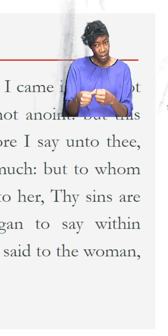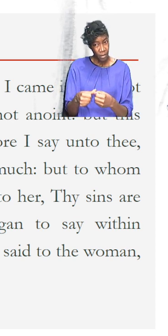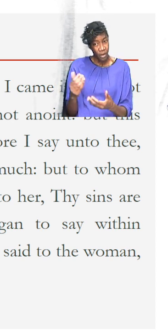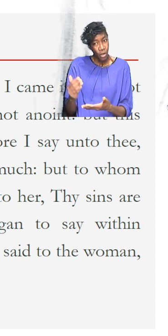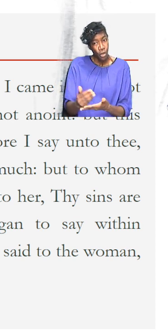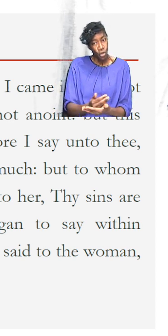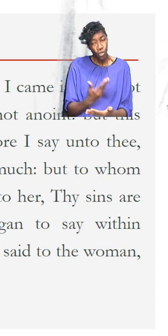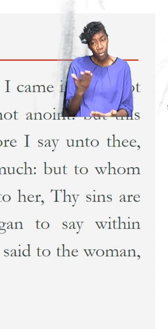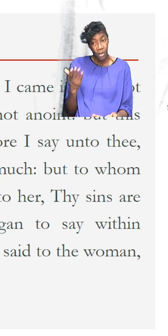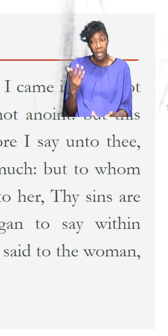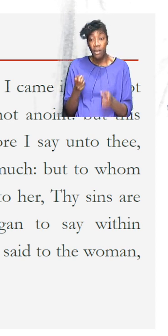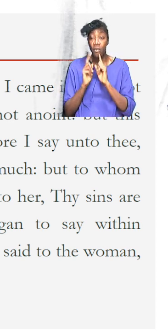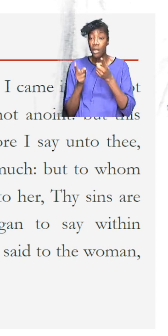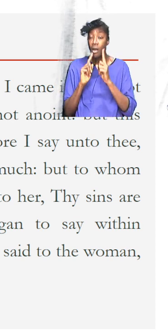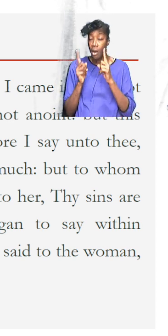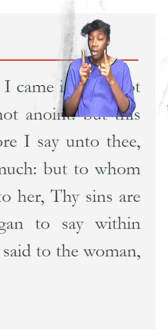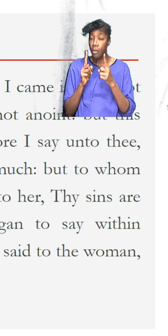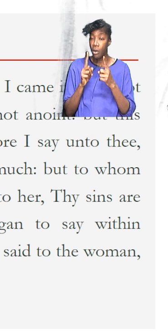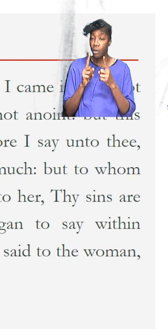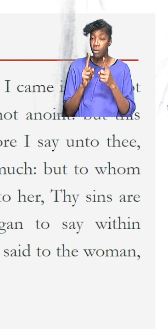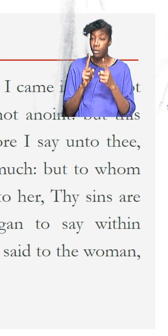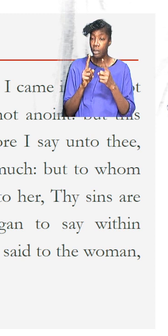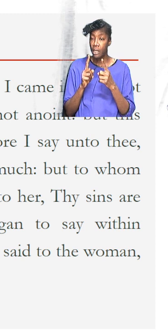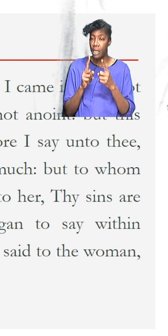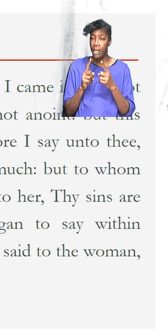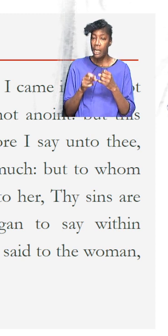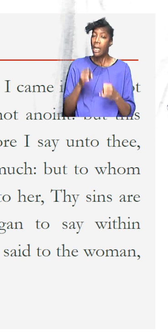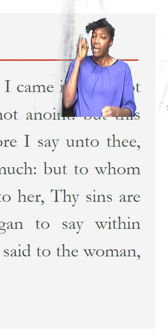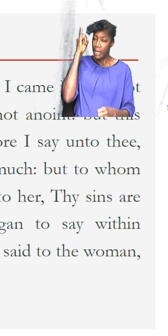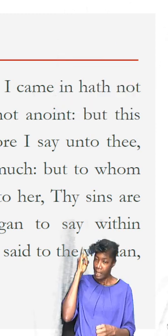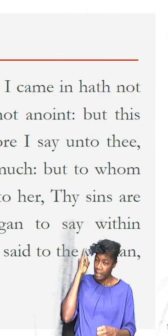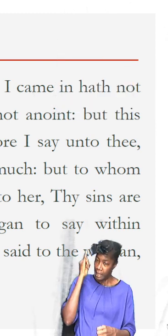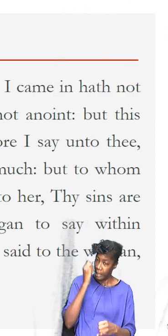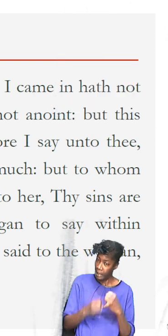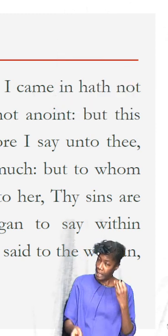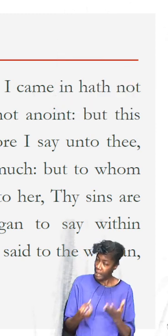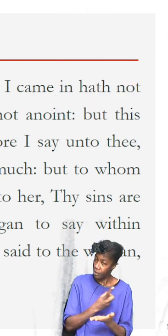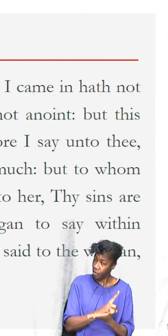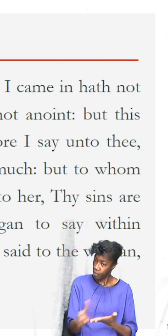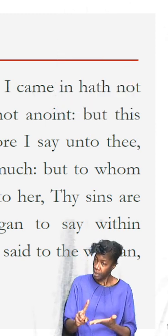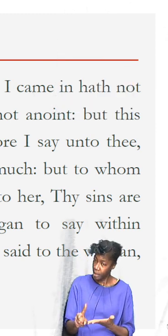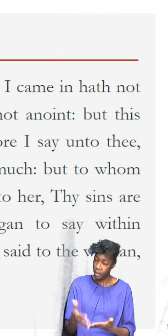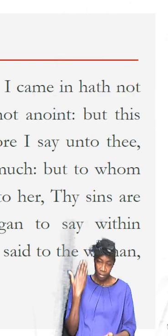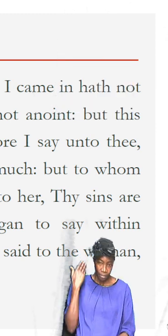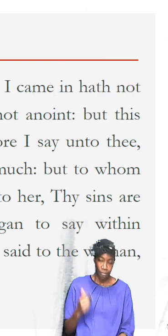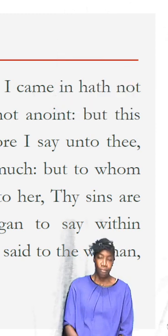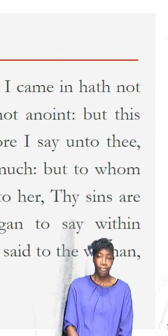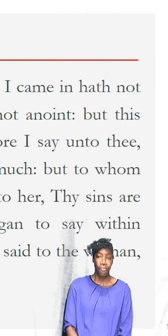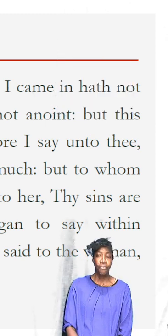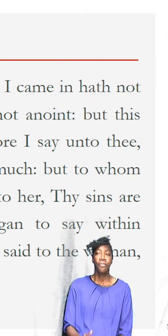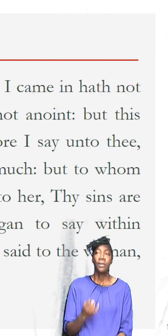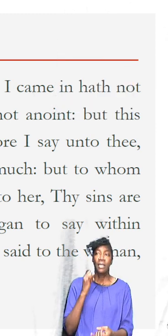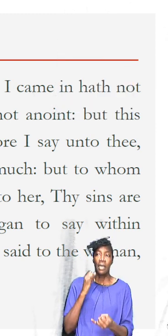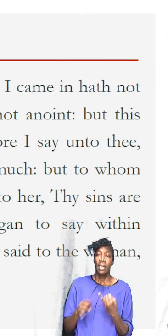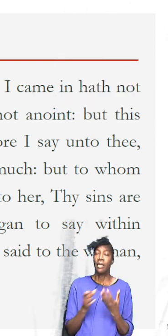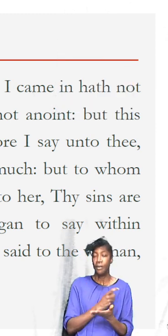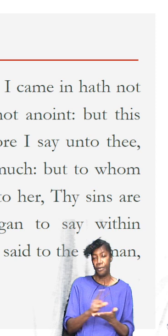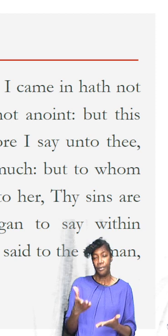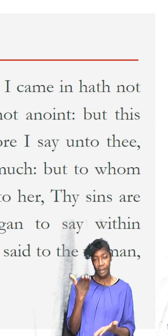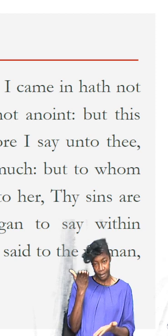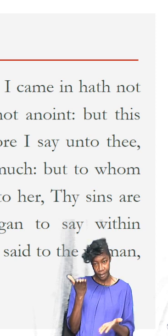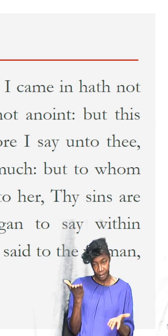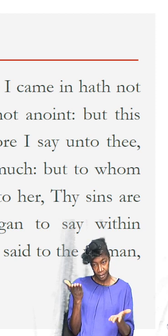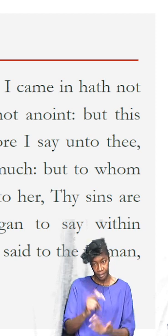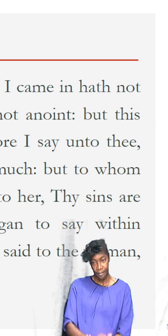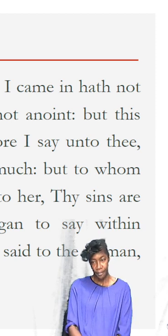of the things we spoke about in the session last week. Amen. So last week, we